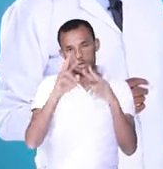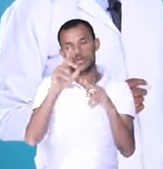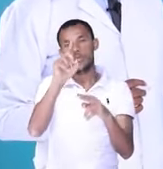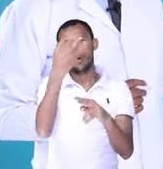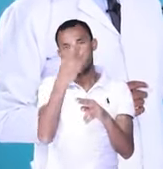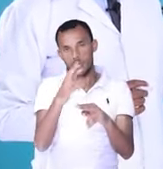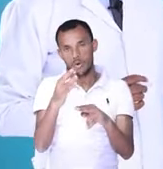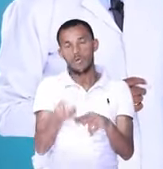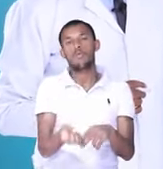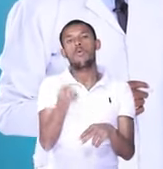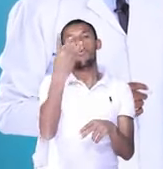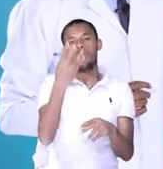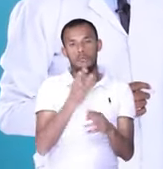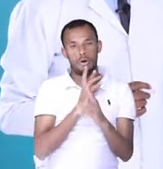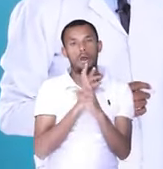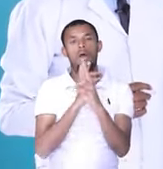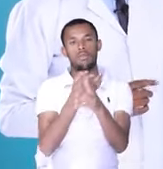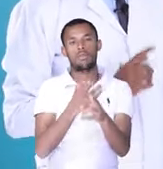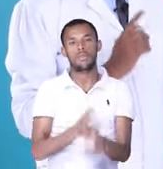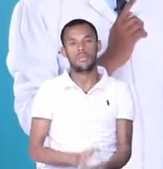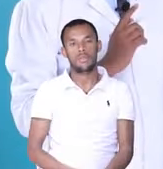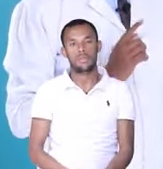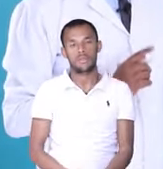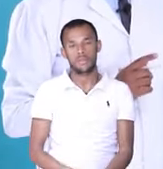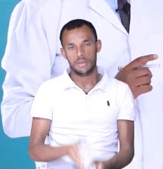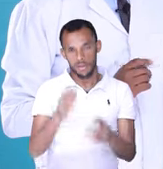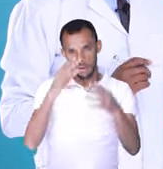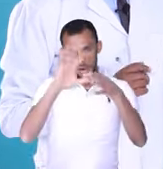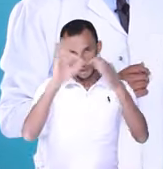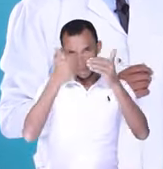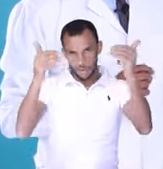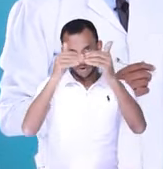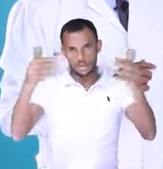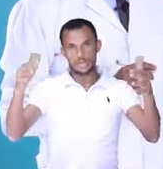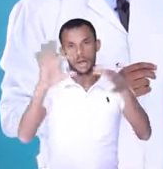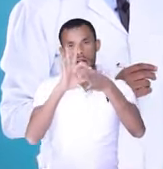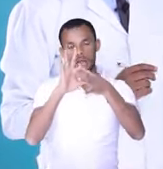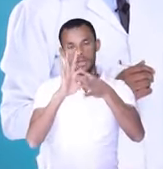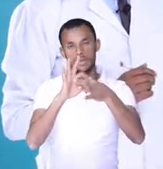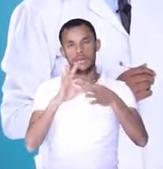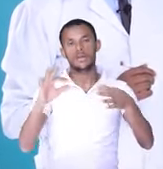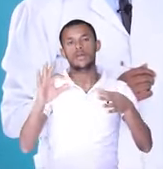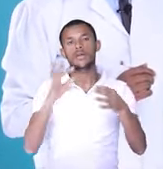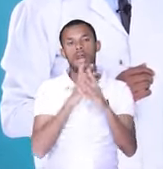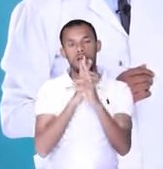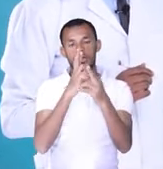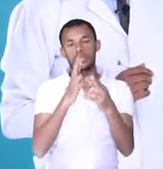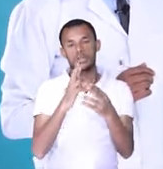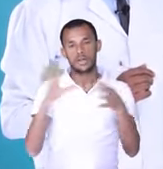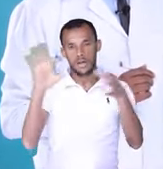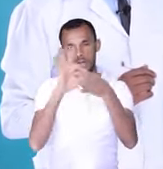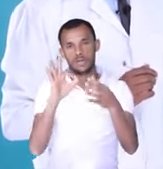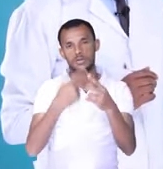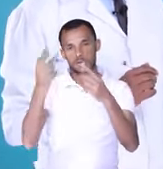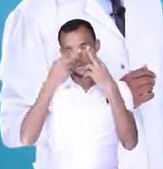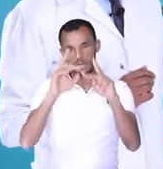more of the reactants. An equation that relates reaction rate to the concentrations of